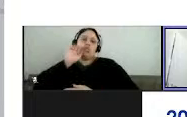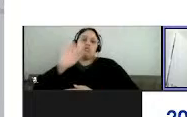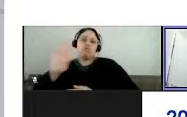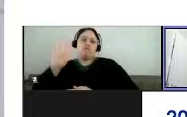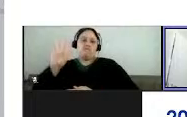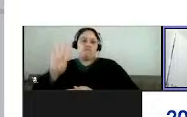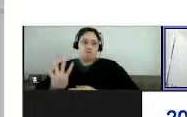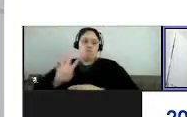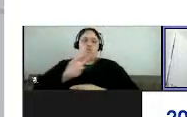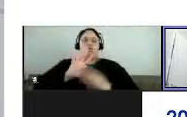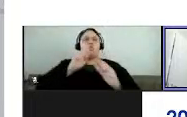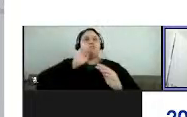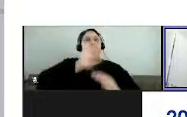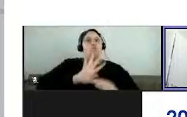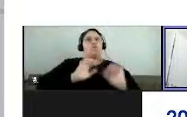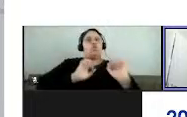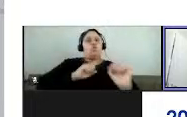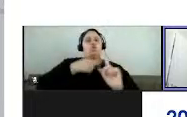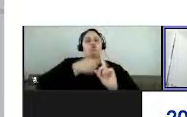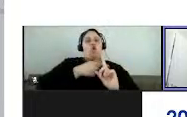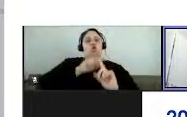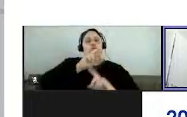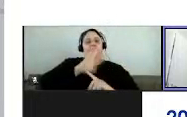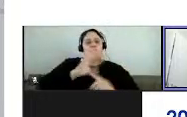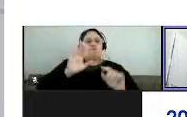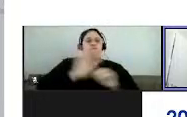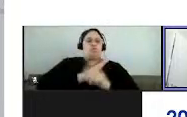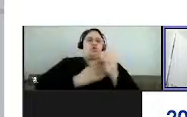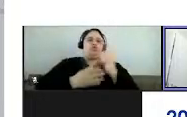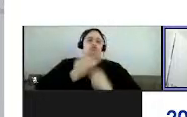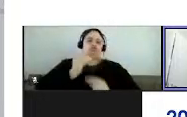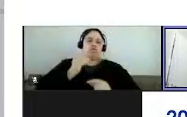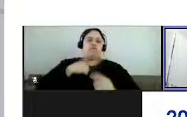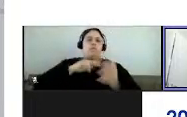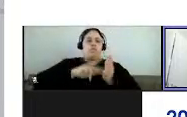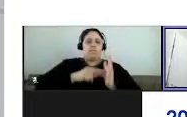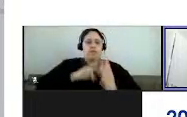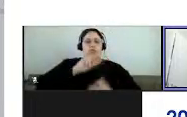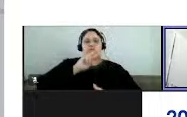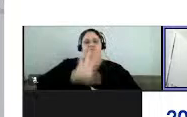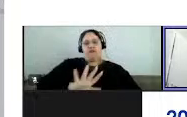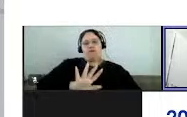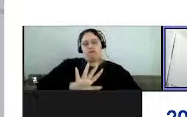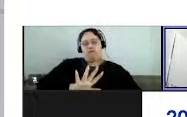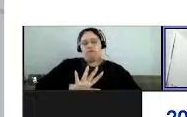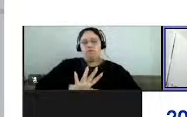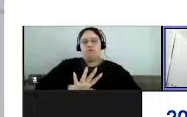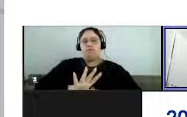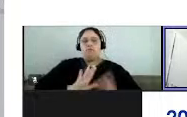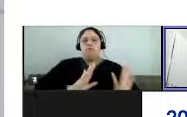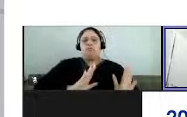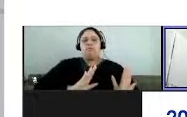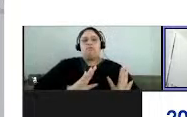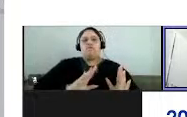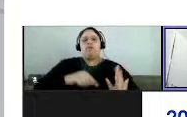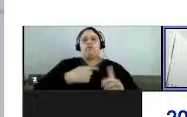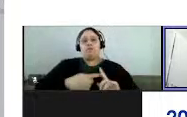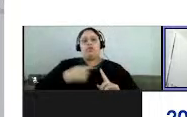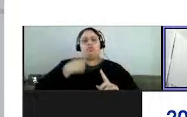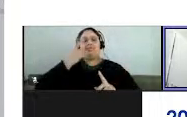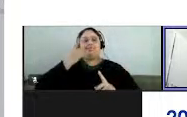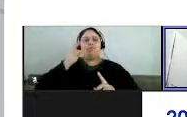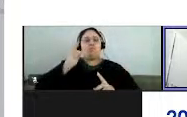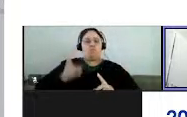four, 24 targets fully achieved of a planned target of 25. And you will then